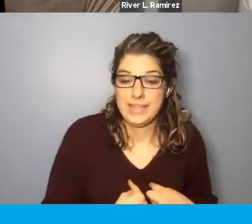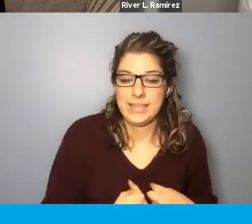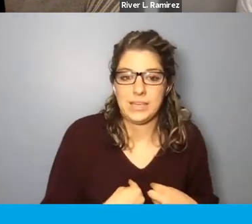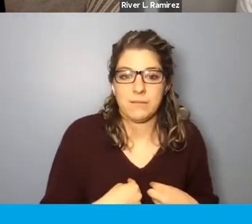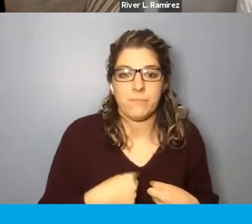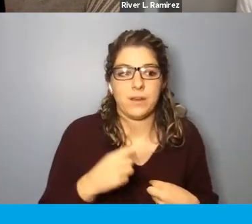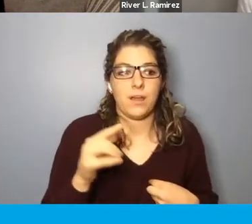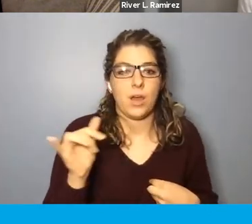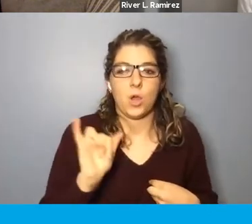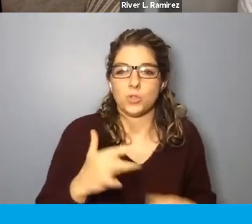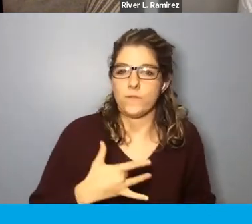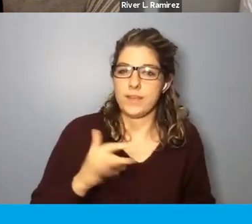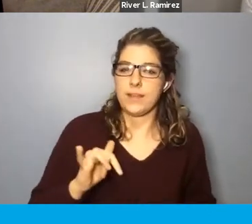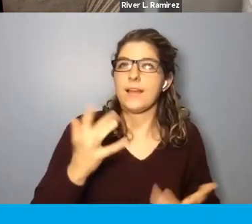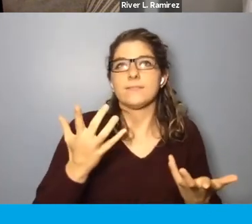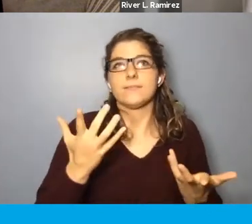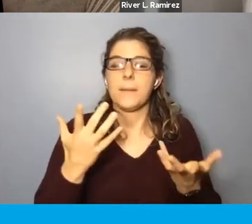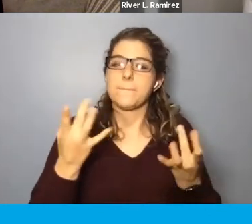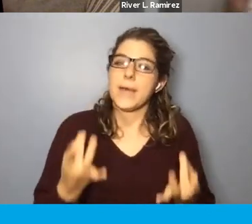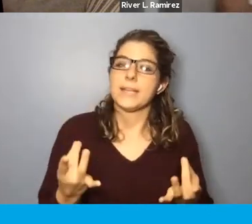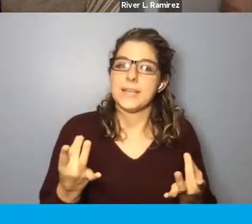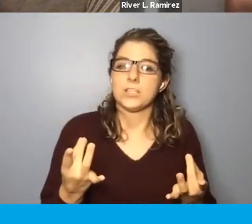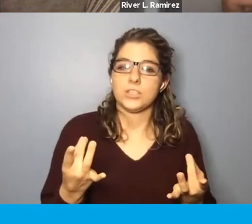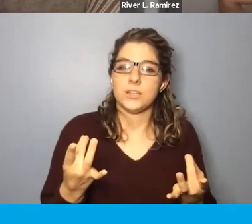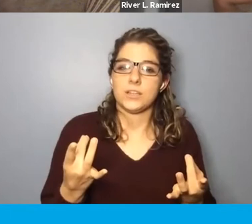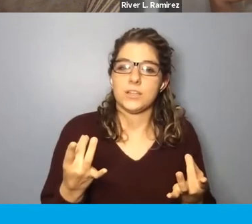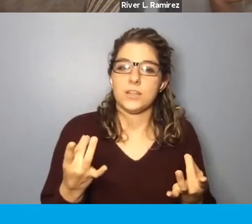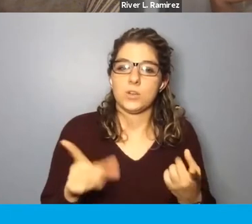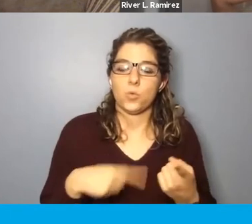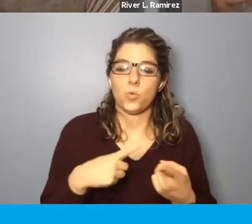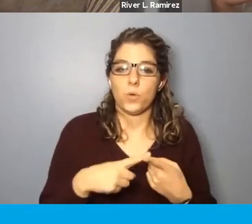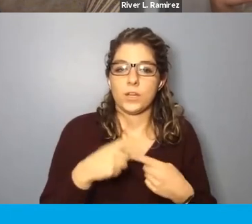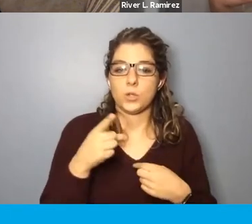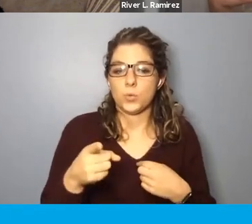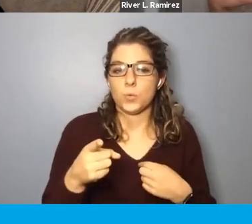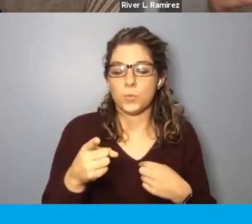feel like, mm-hmm. you know how in like meditation, they're like, when you